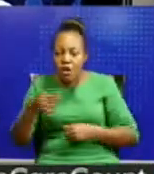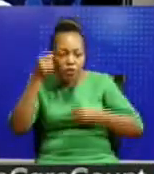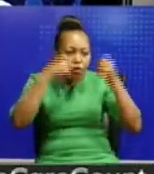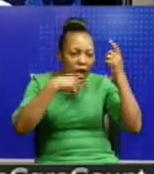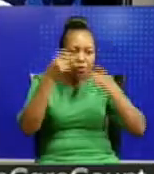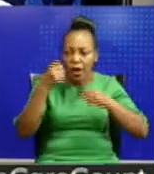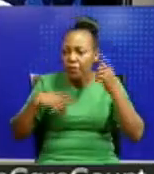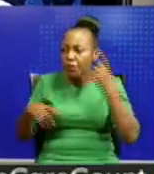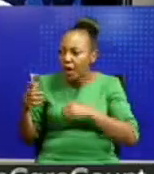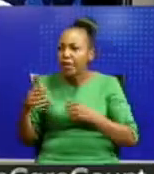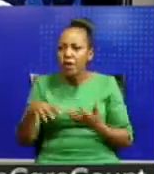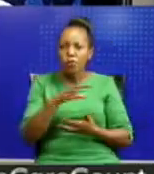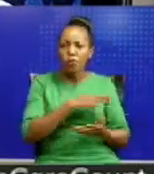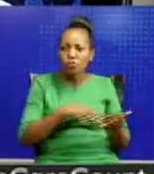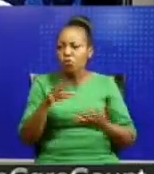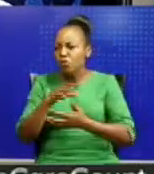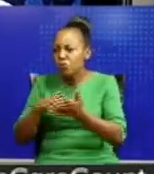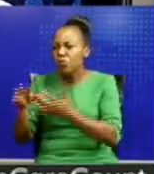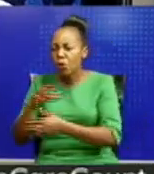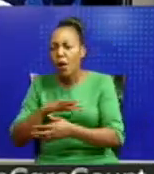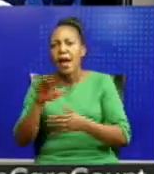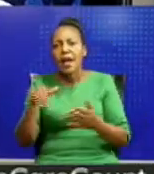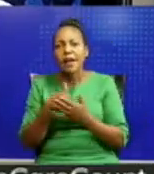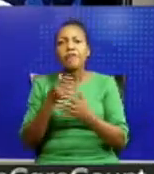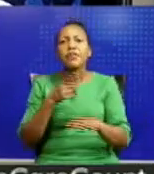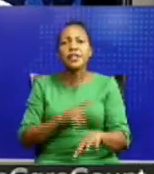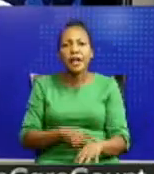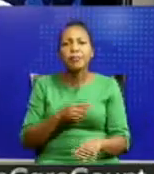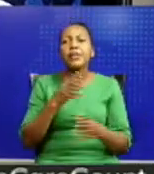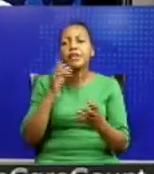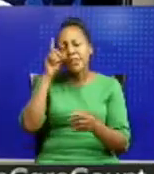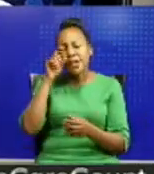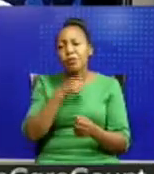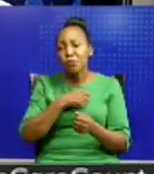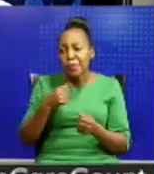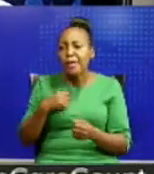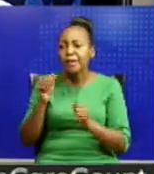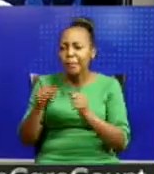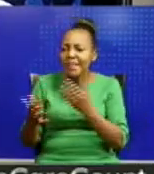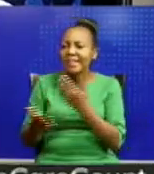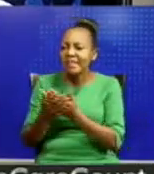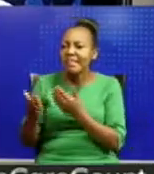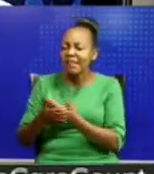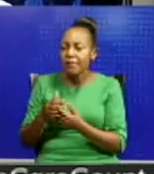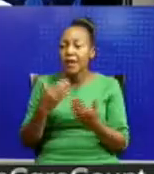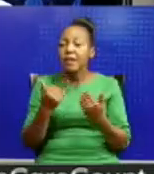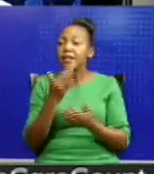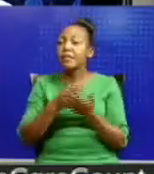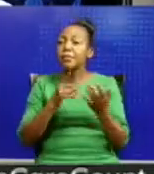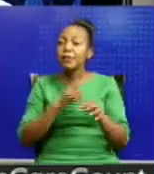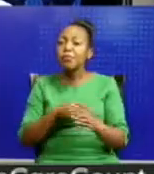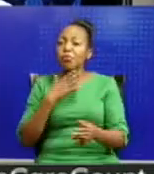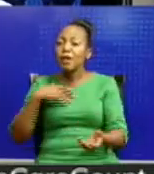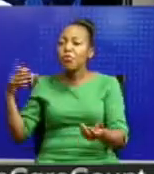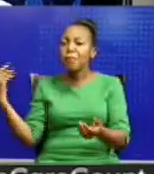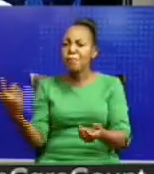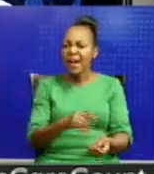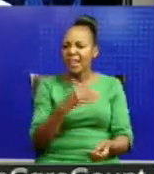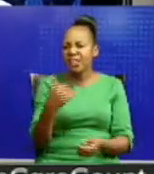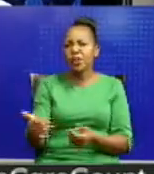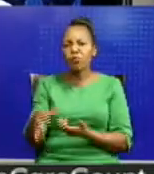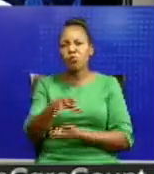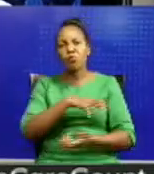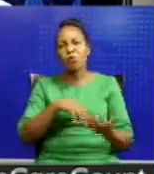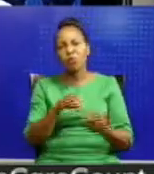crying, and everyone expects you to be the one to intervene. It has happened where you really want to smash this child who is